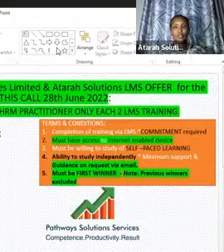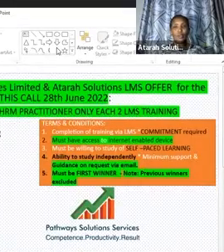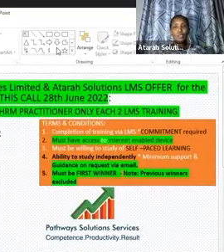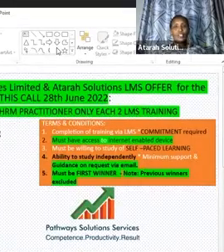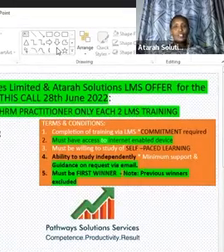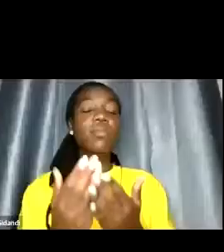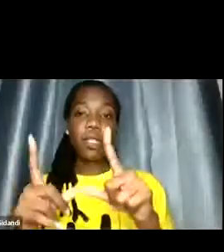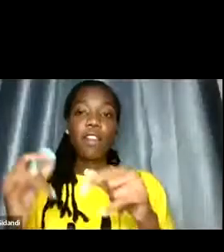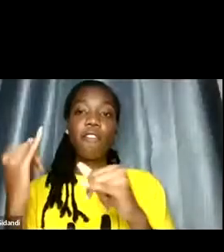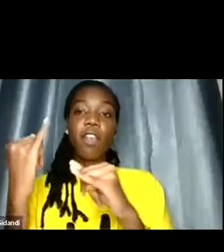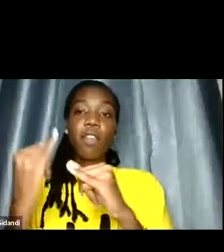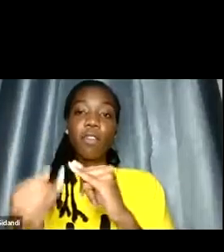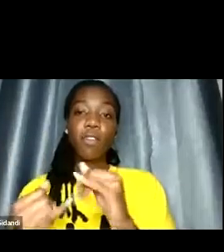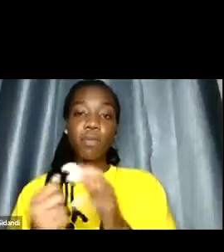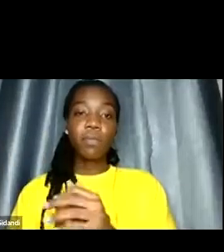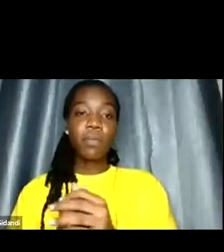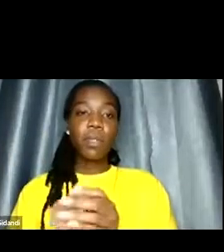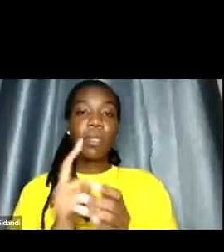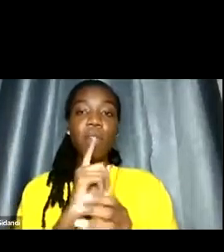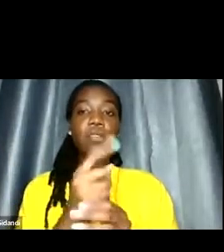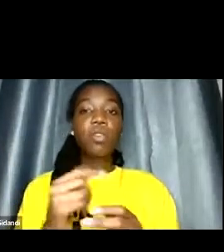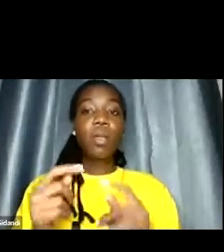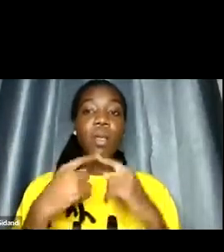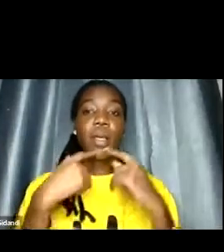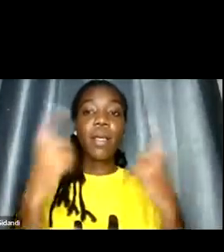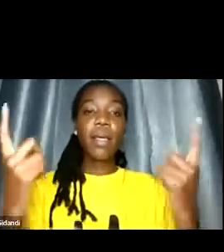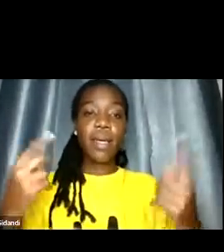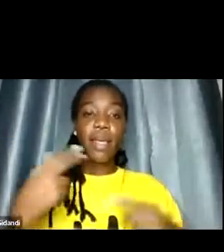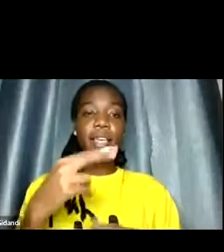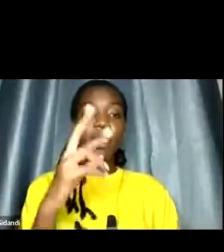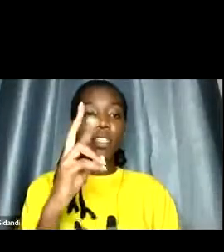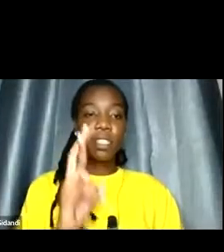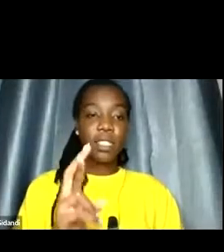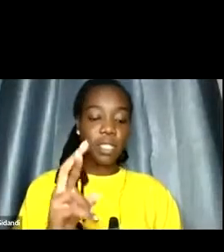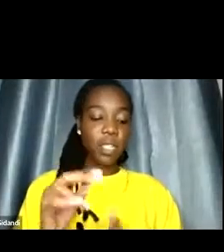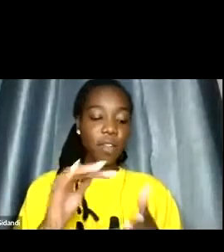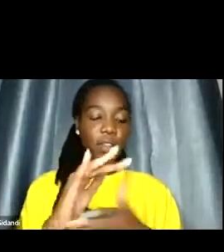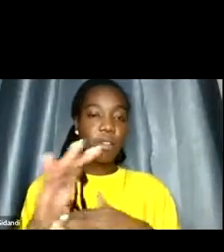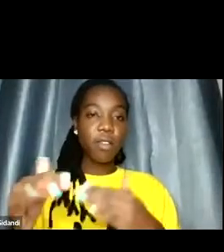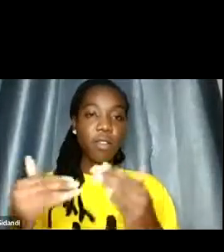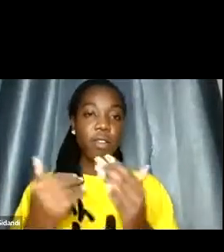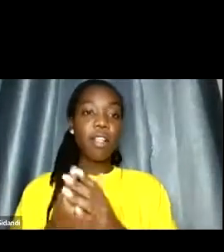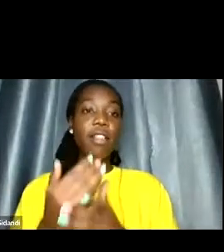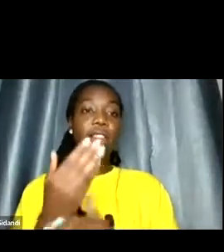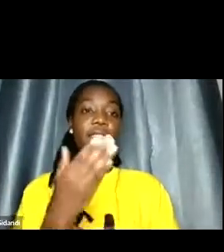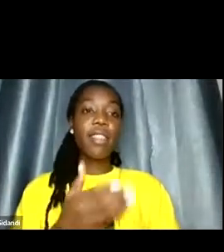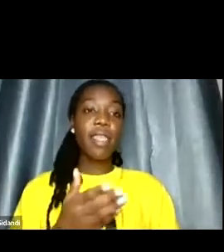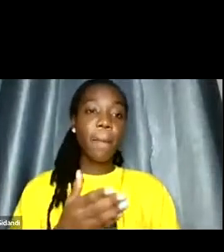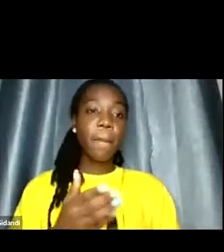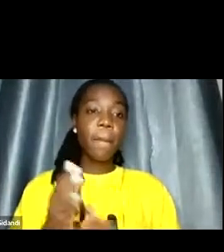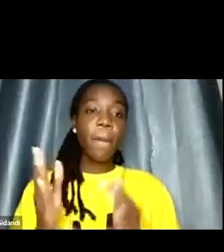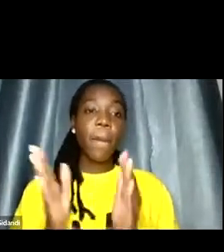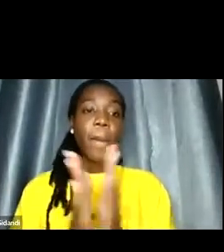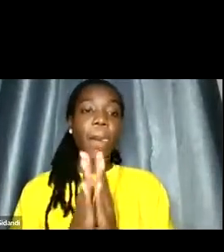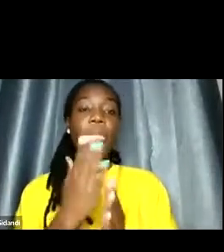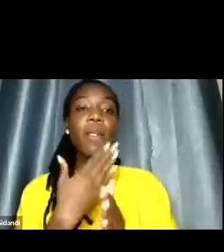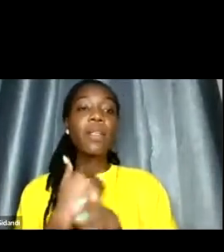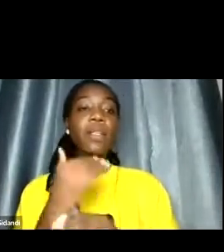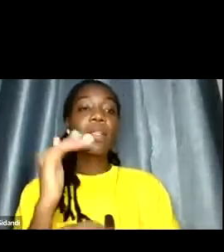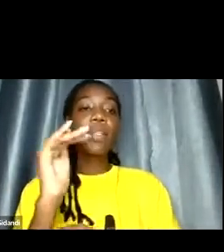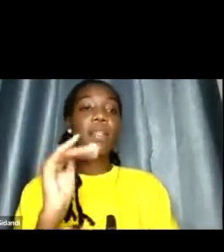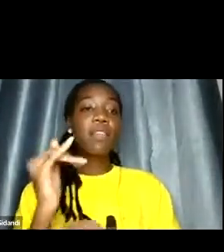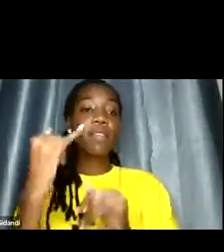all. So shout out to the HR Mao people present on this call. Thank you very much for joining us. And I am gonna ask the last